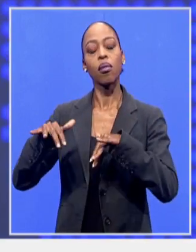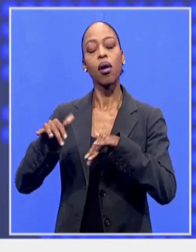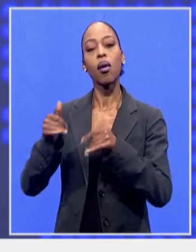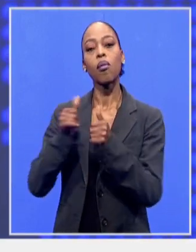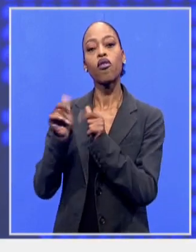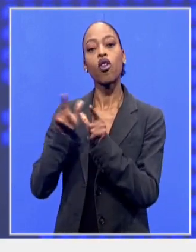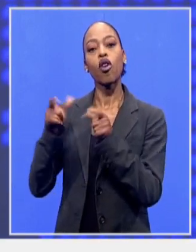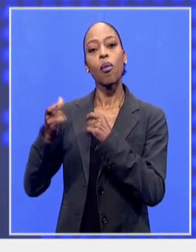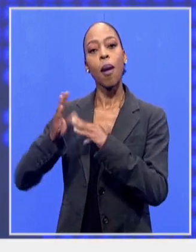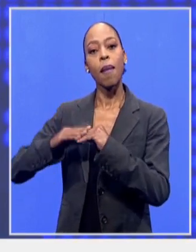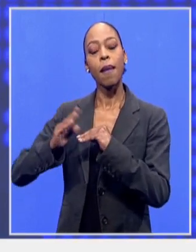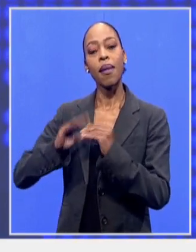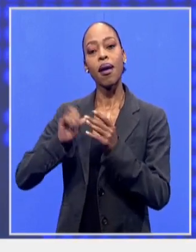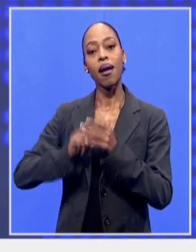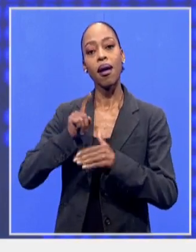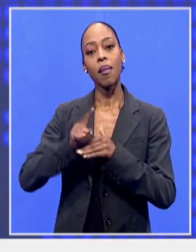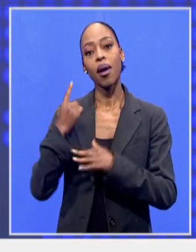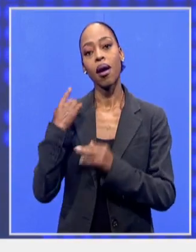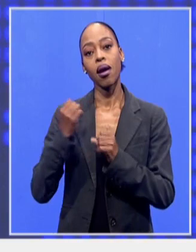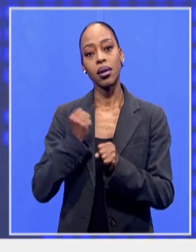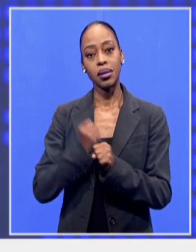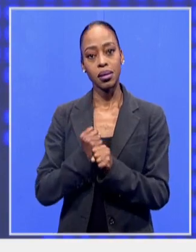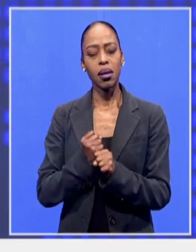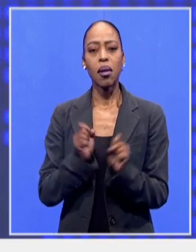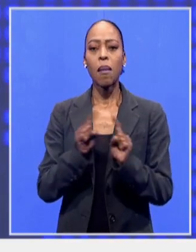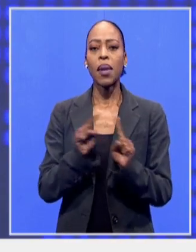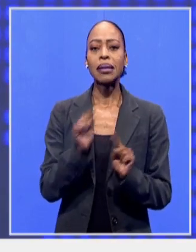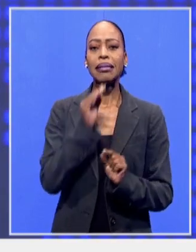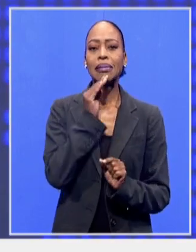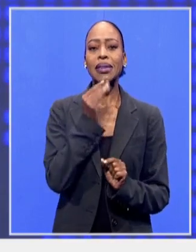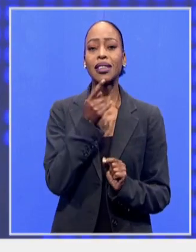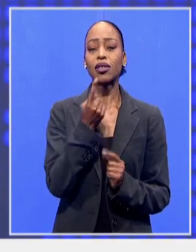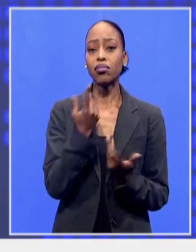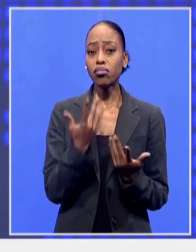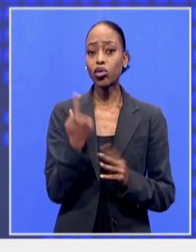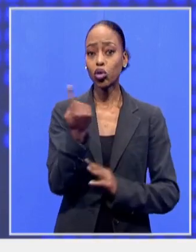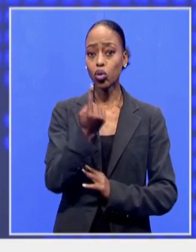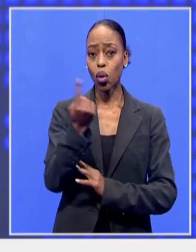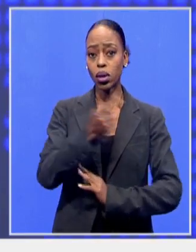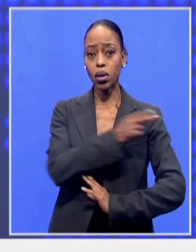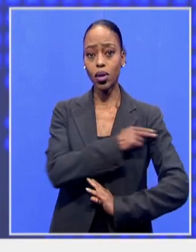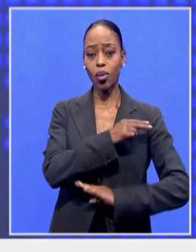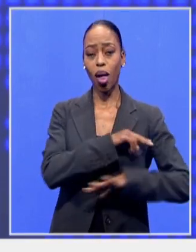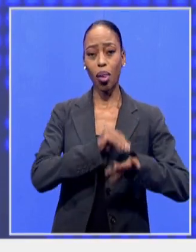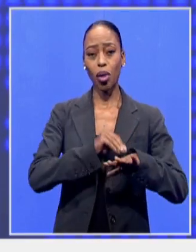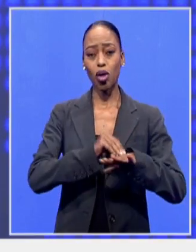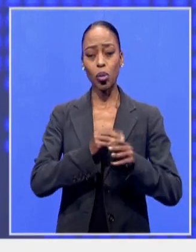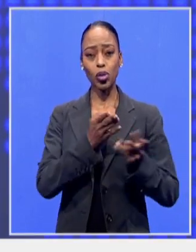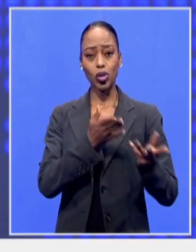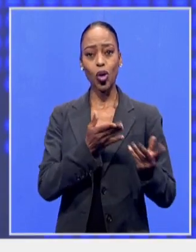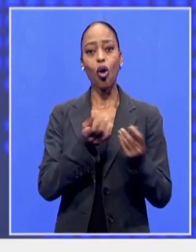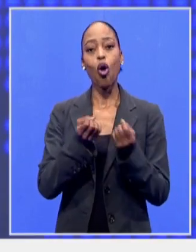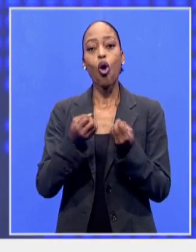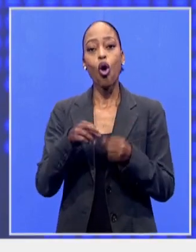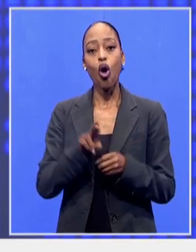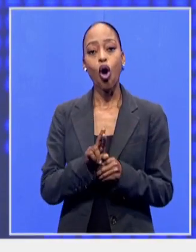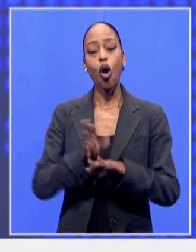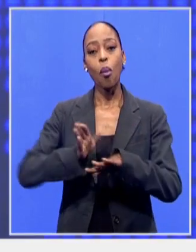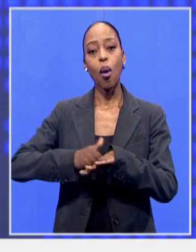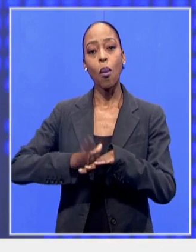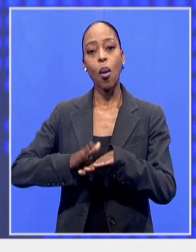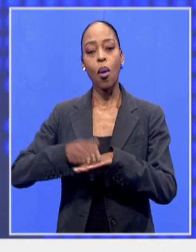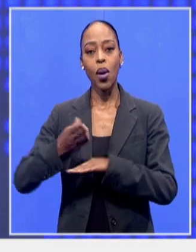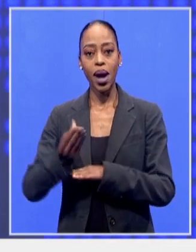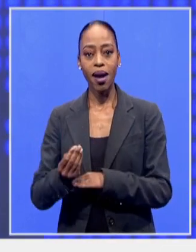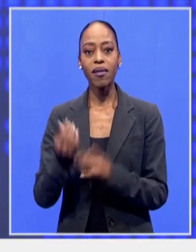Committee in April last year. But is this really the only healthcare facility in such dire straits? Let's get answers now, and for that we're joined